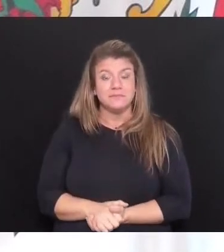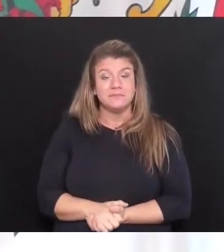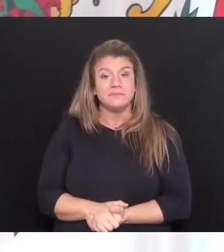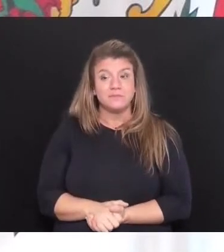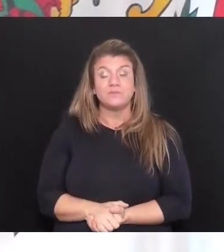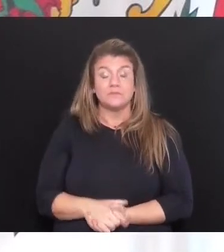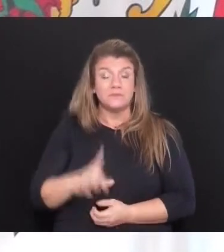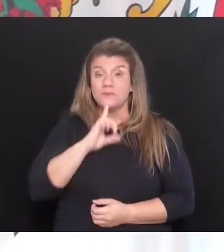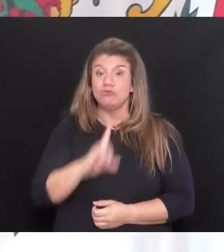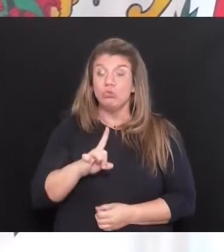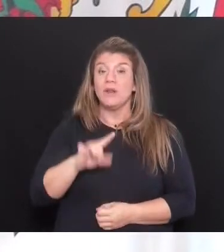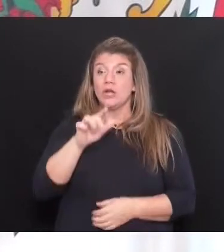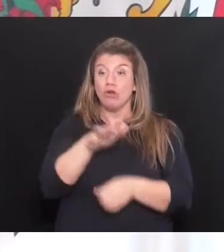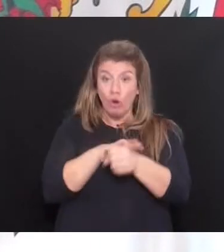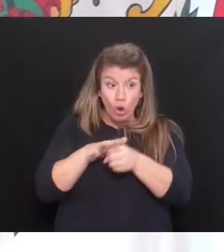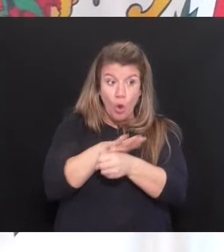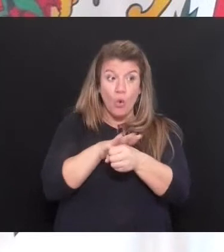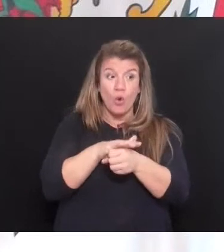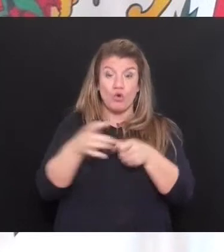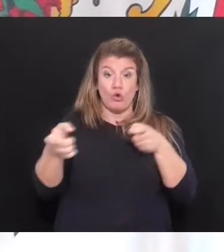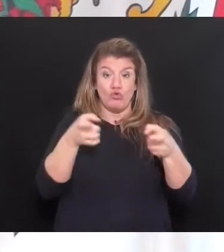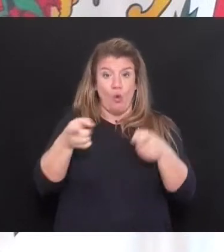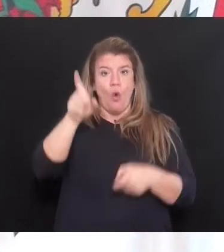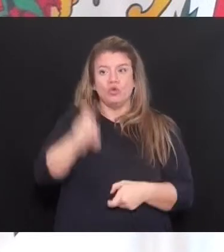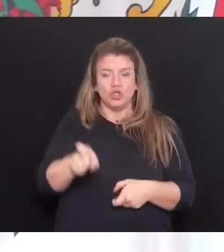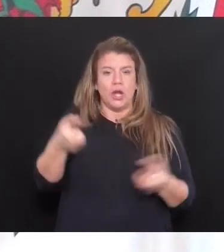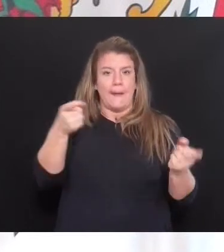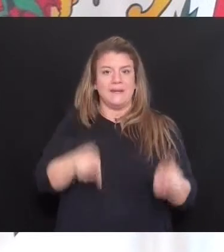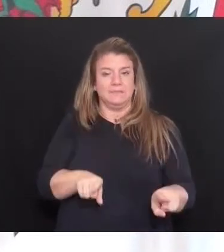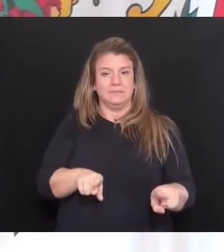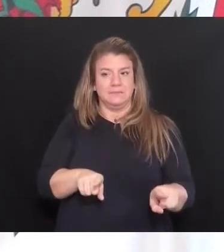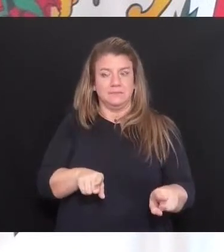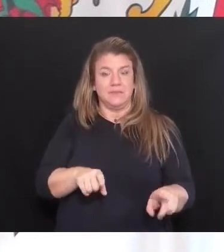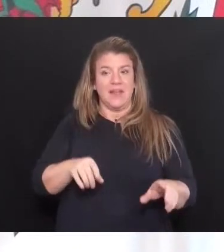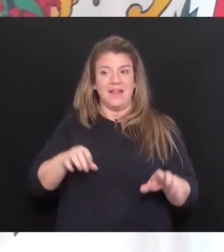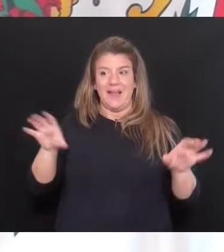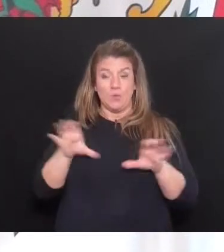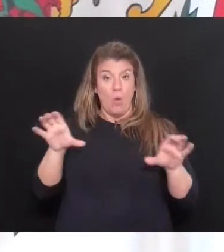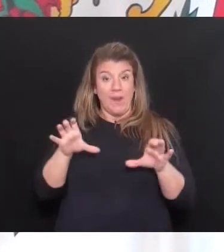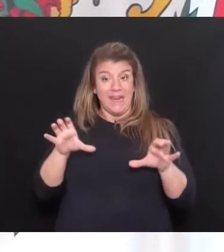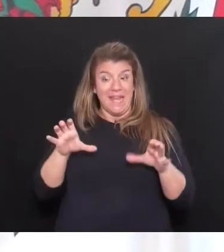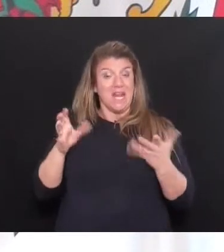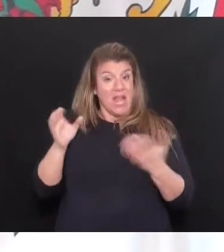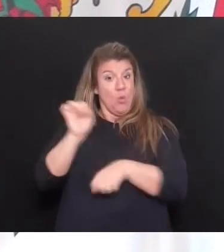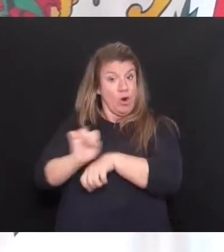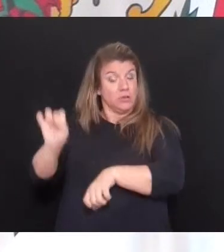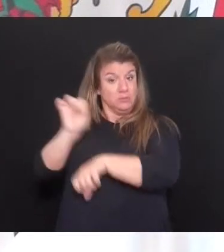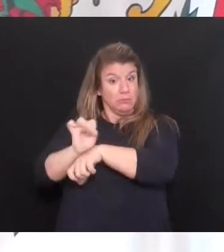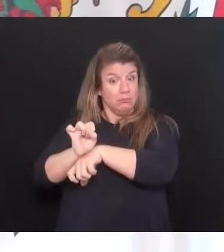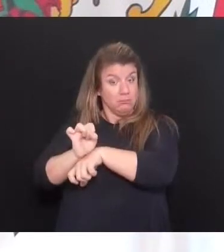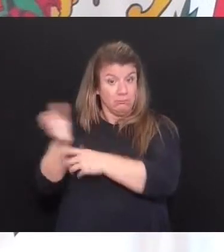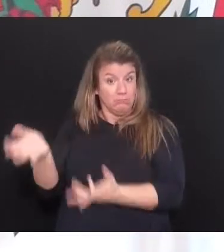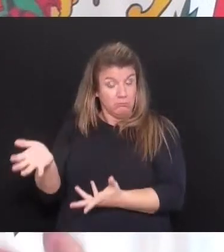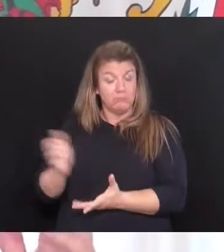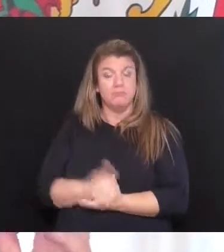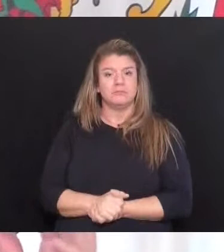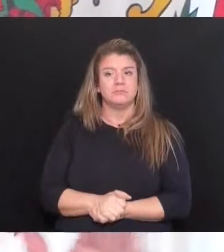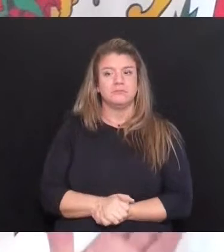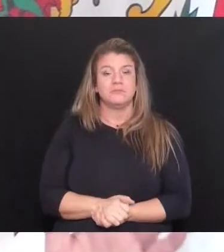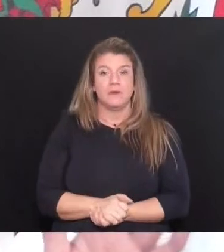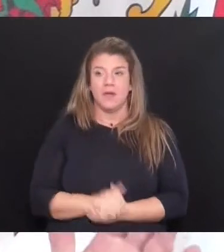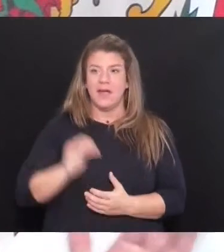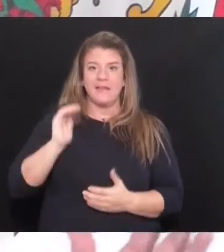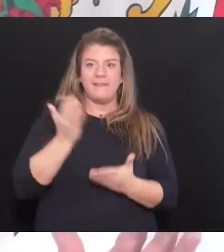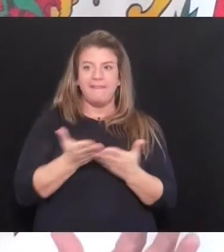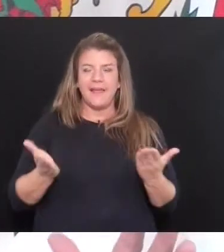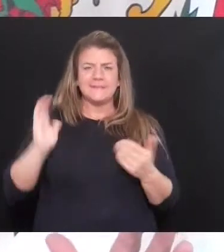Absolutely, local control is what we should be doing, and what we did here and everything, it worked. It worked. As things got